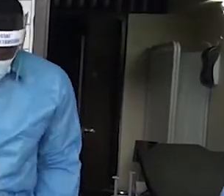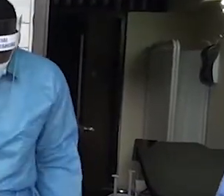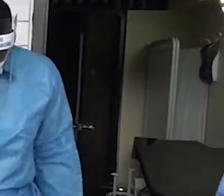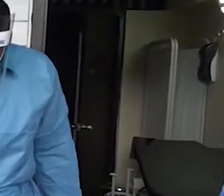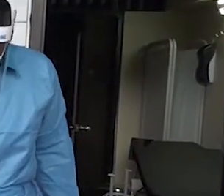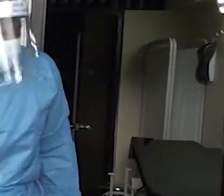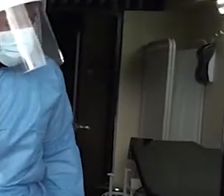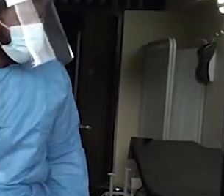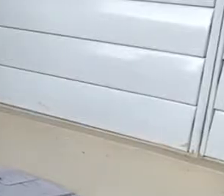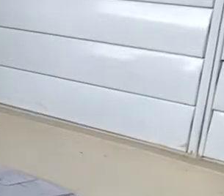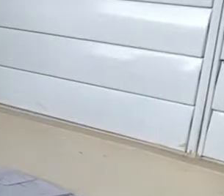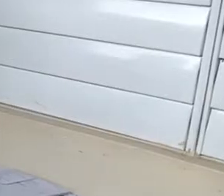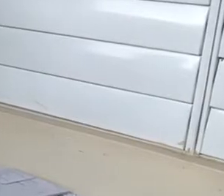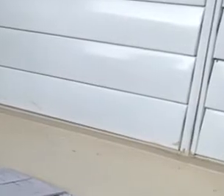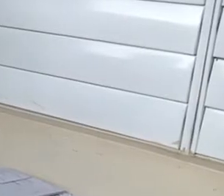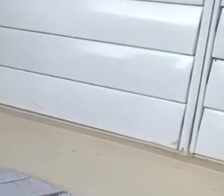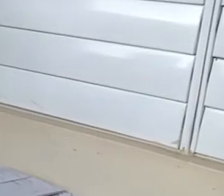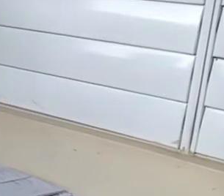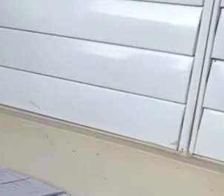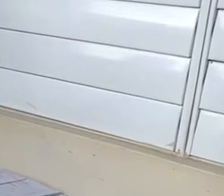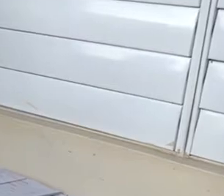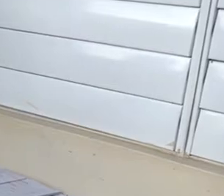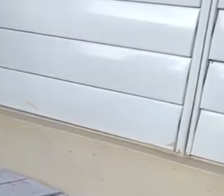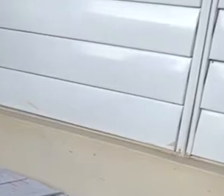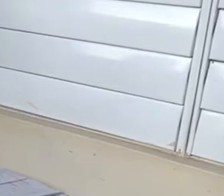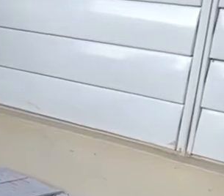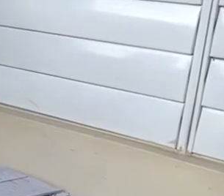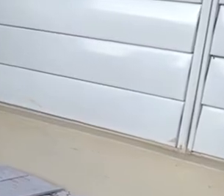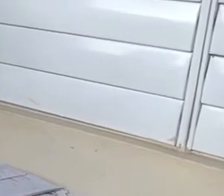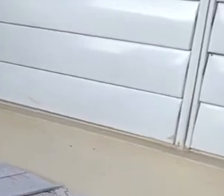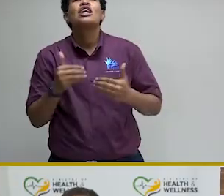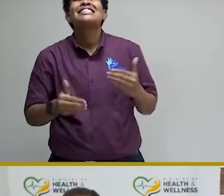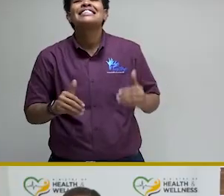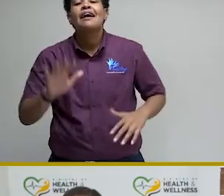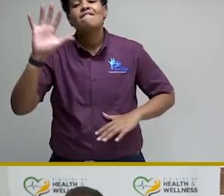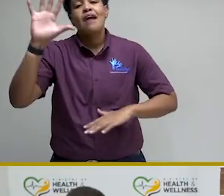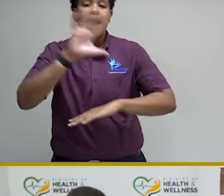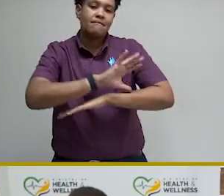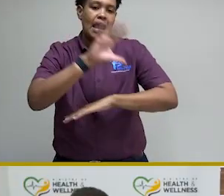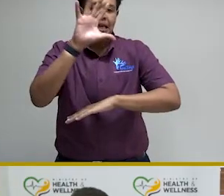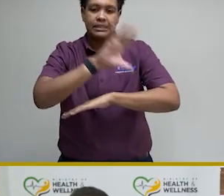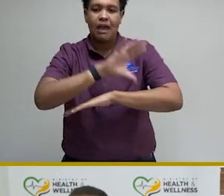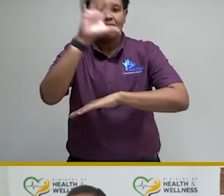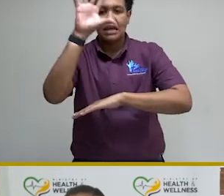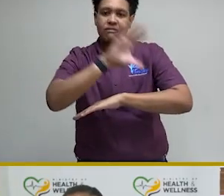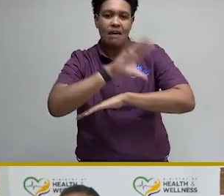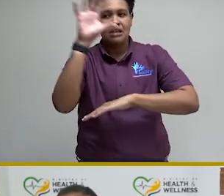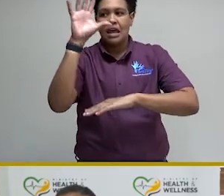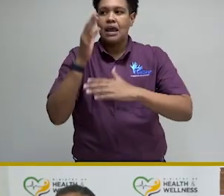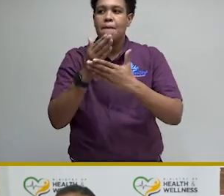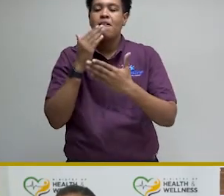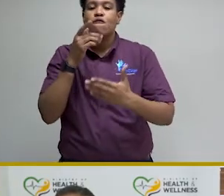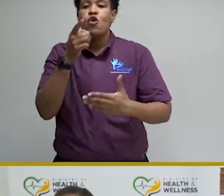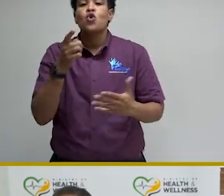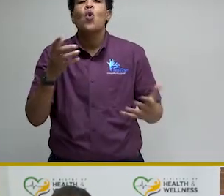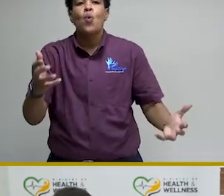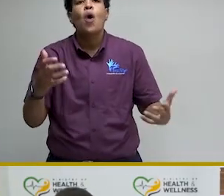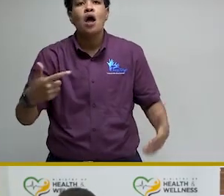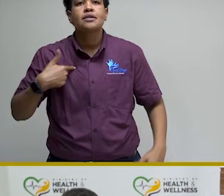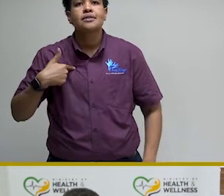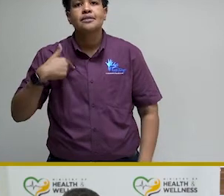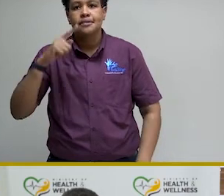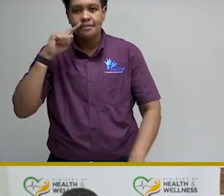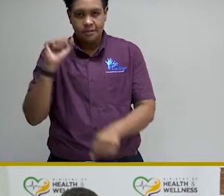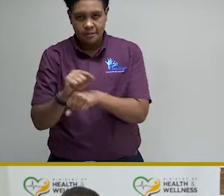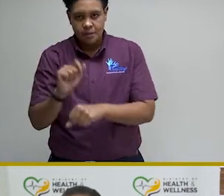get an appointment, you must start the appointment process 5 days before you want your